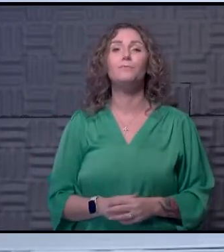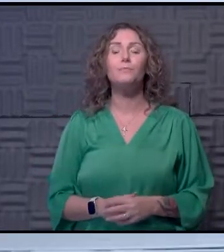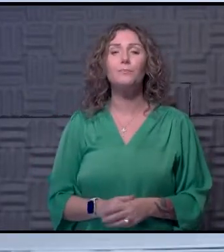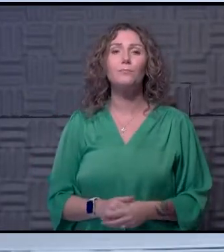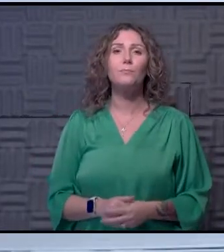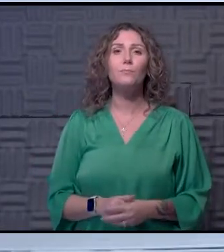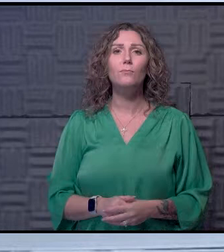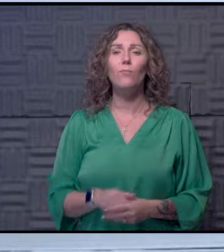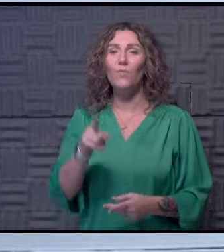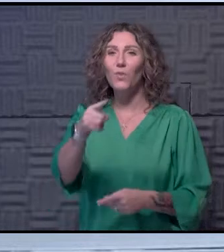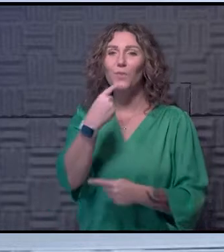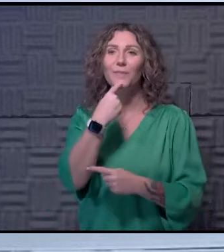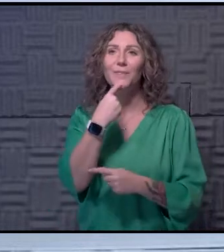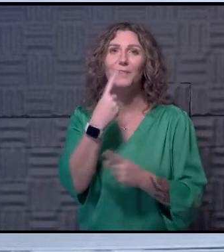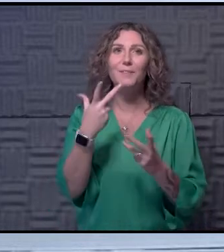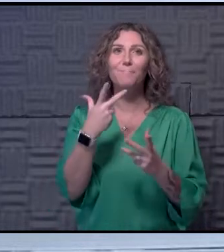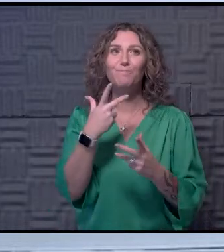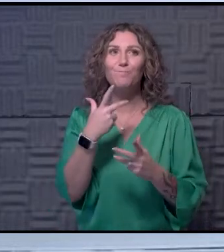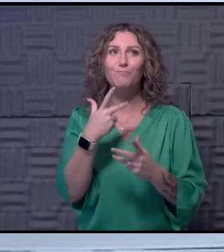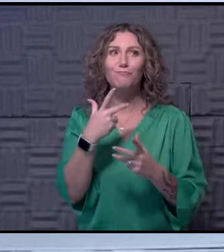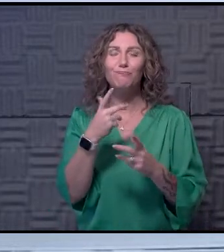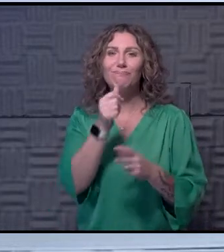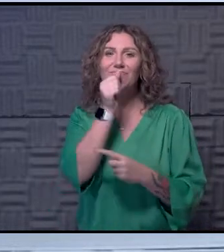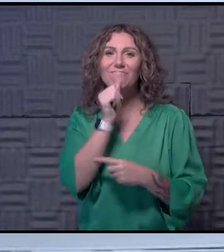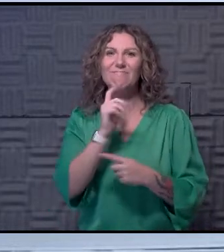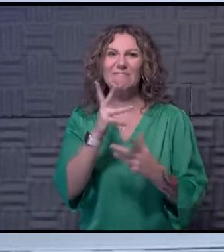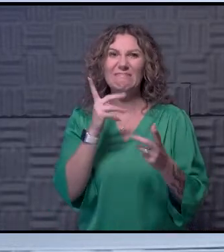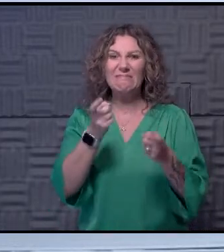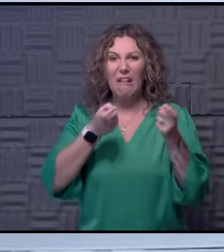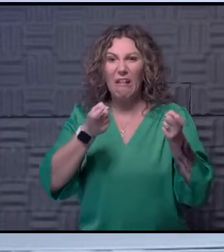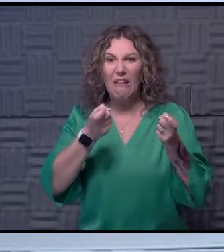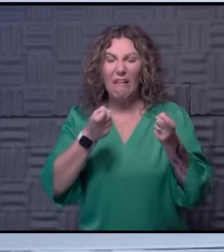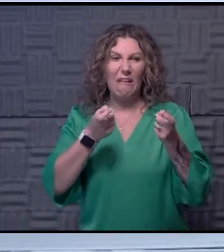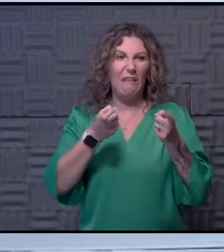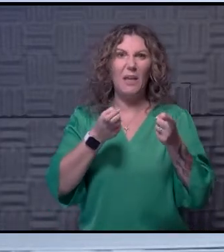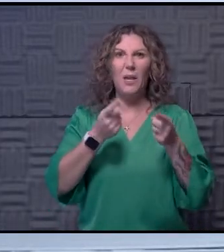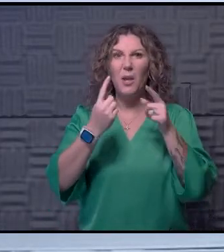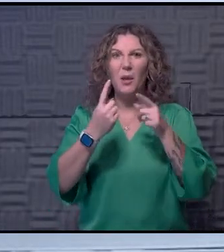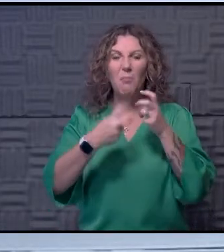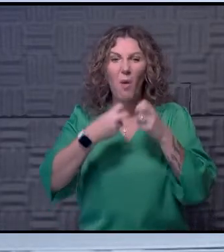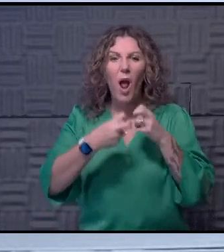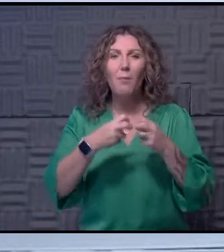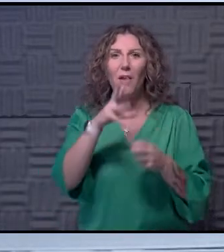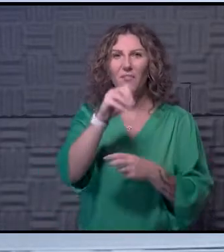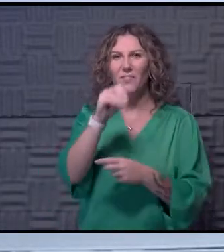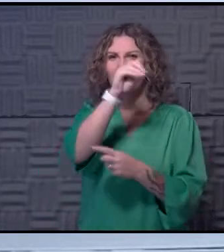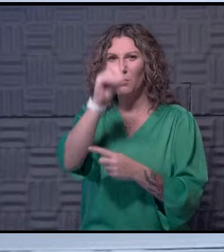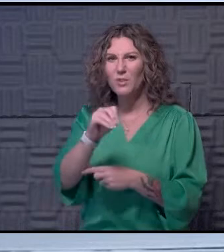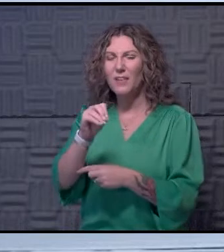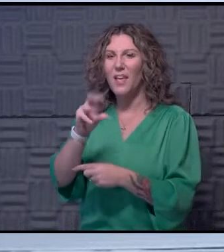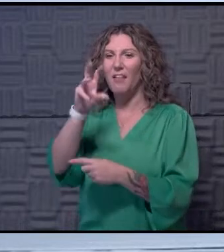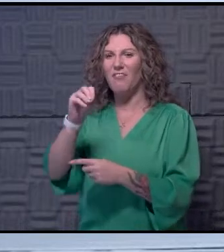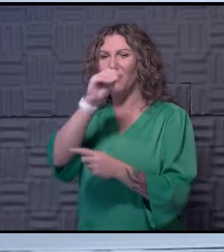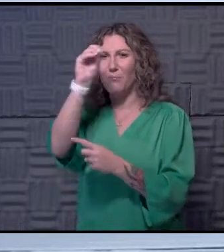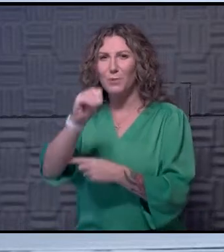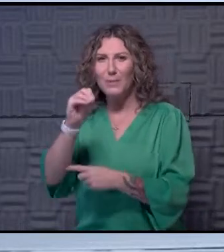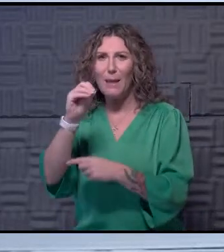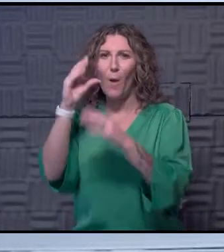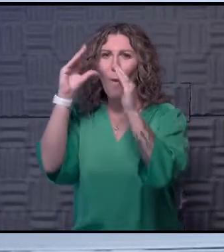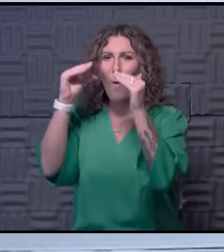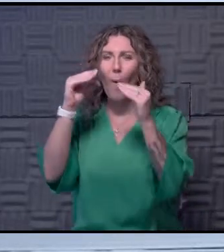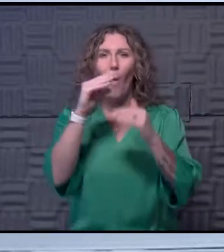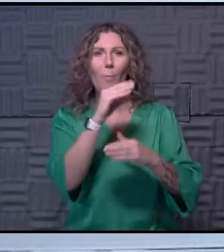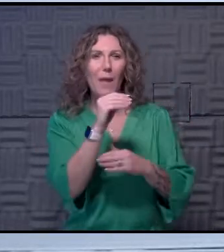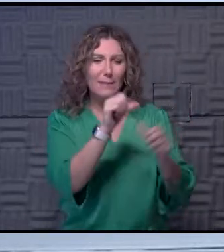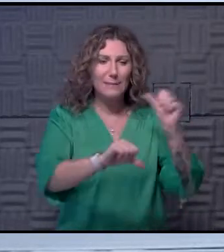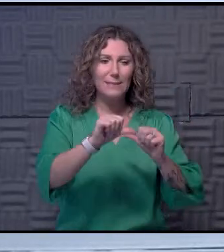When you said that we're dealing with a problem of 50% science and 50% hope, that's a really interesting way to phrase it, because I've been thinking about this as a